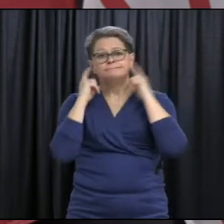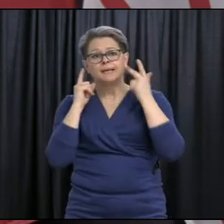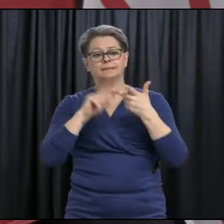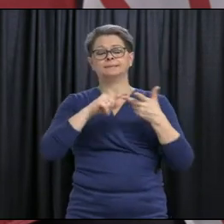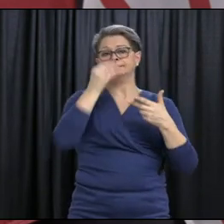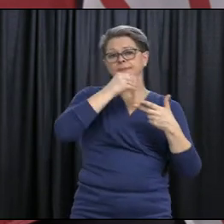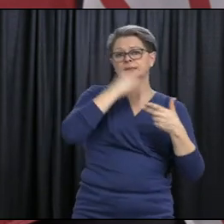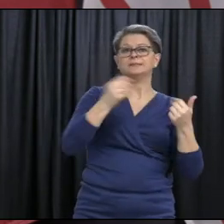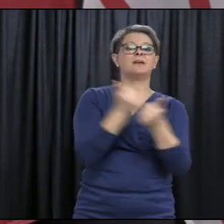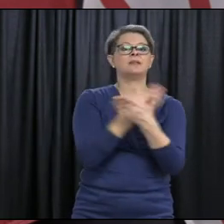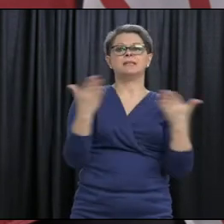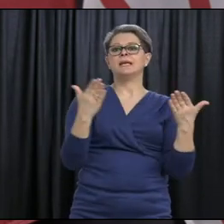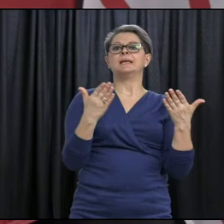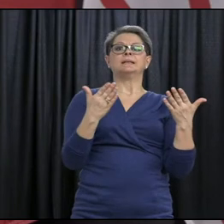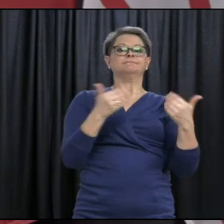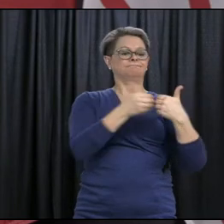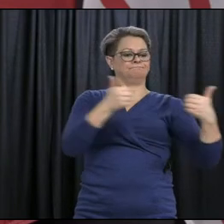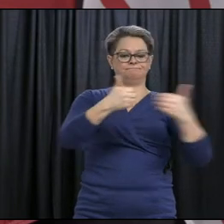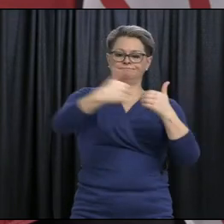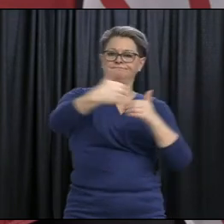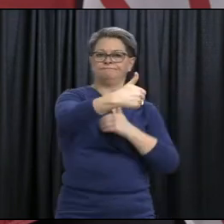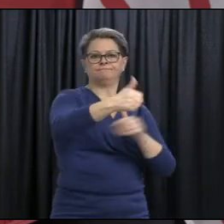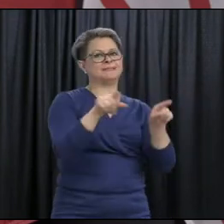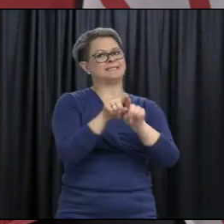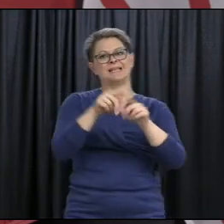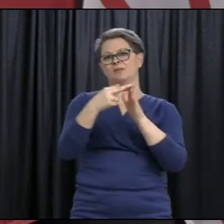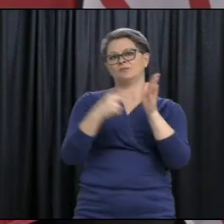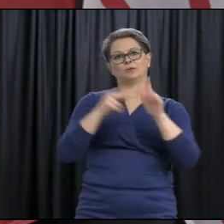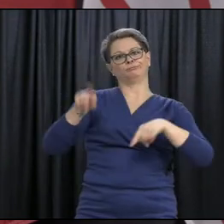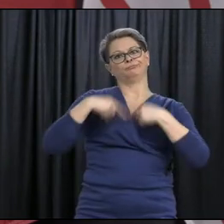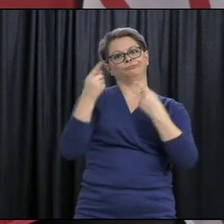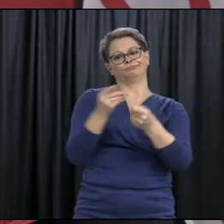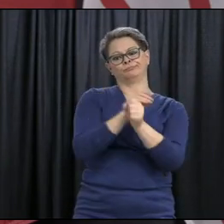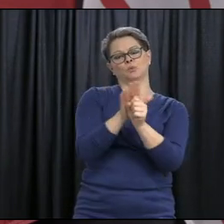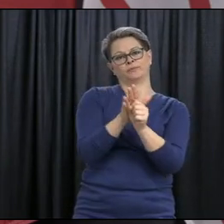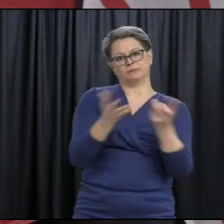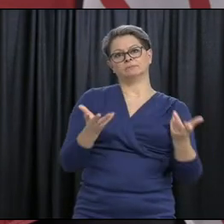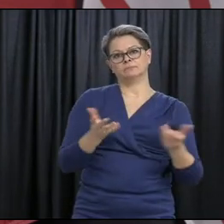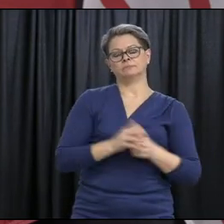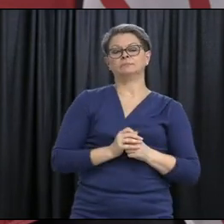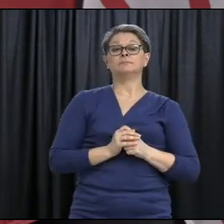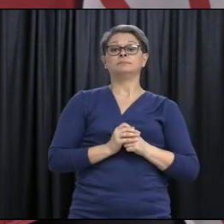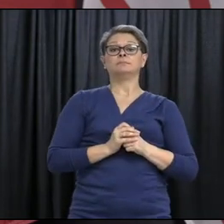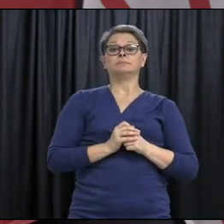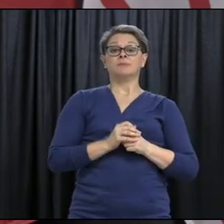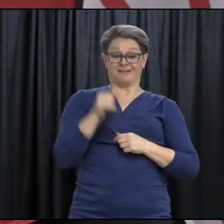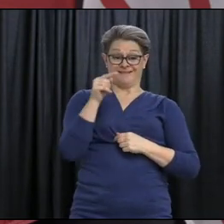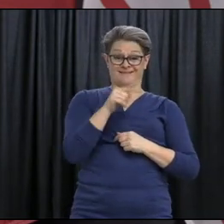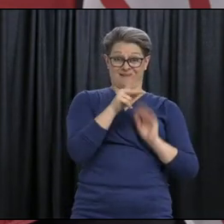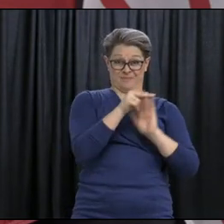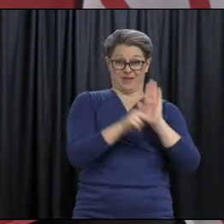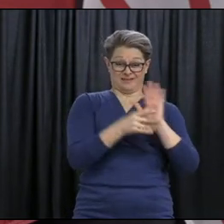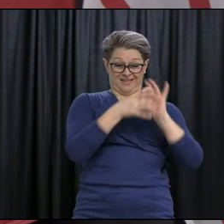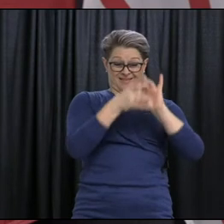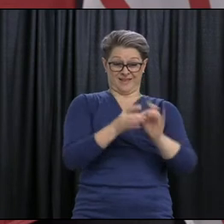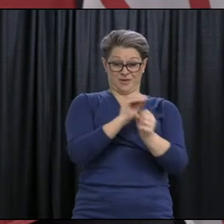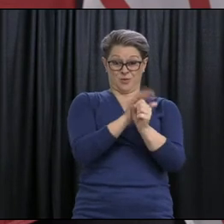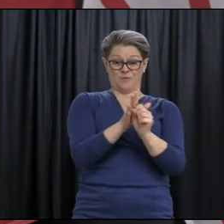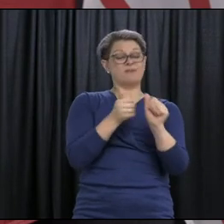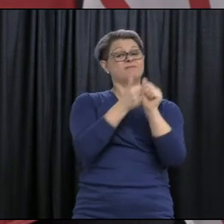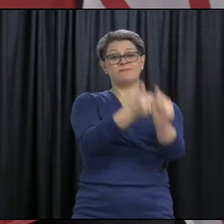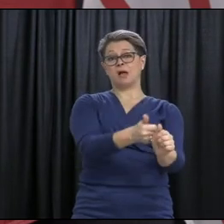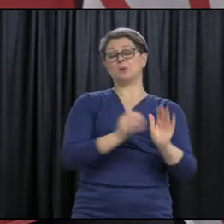etc. Therefore, the current operational policies of COVID-19 should continue to be